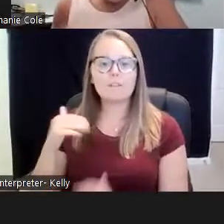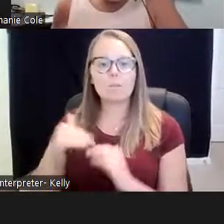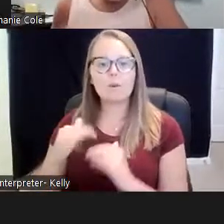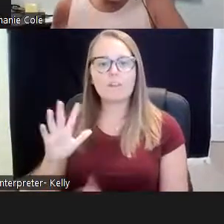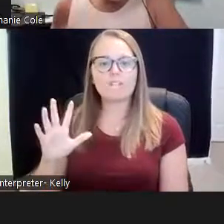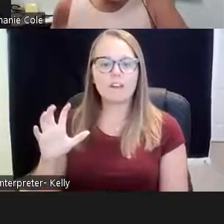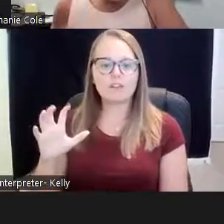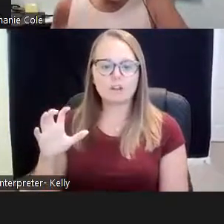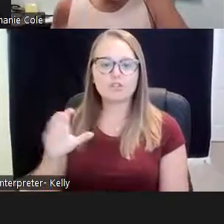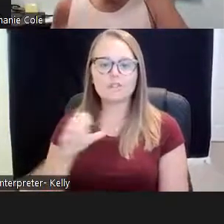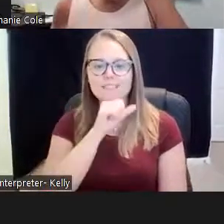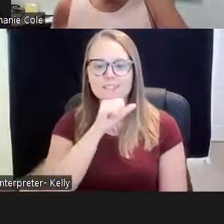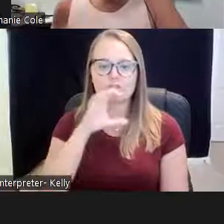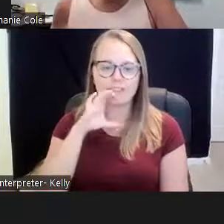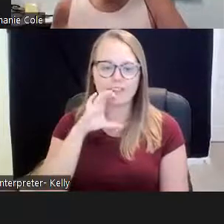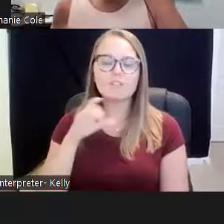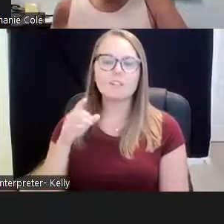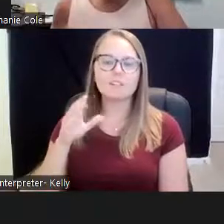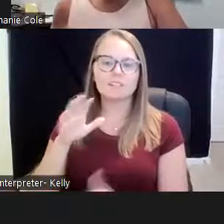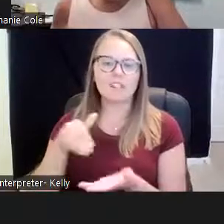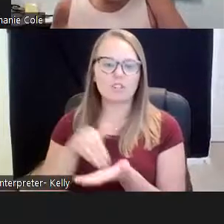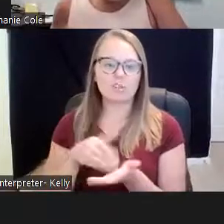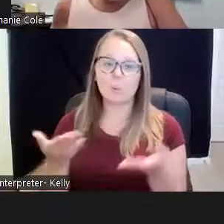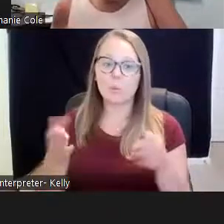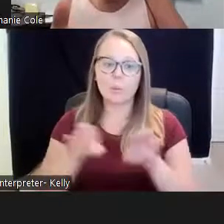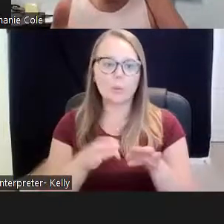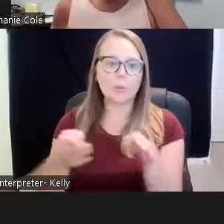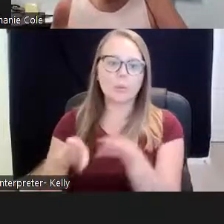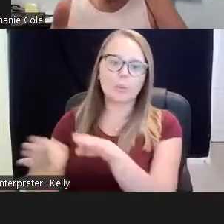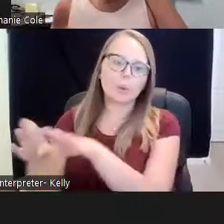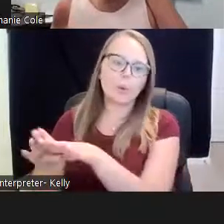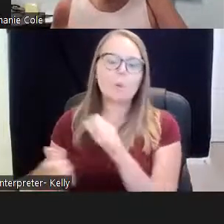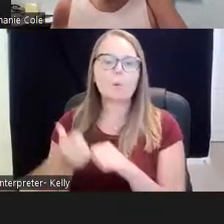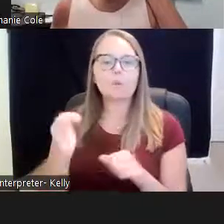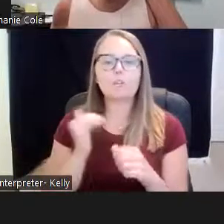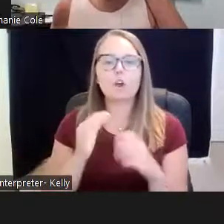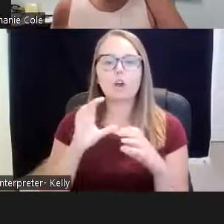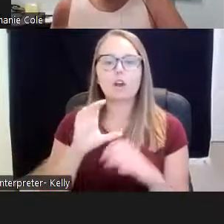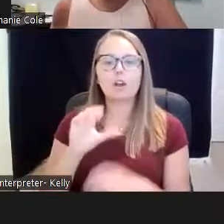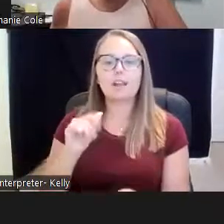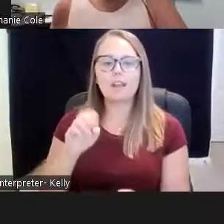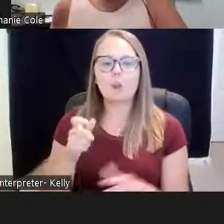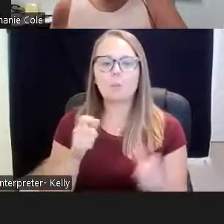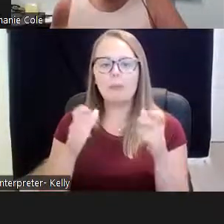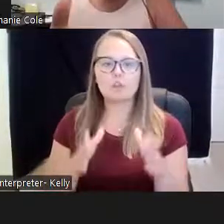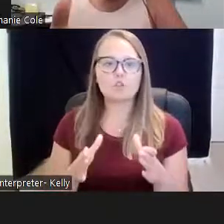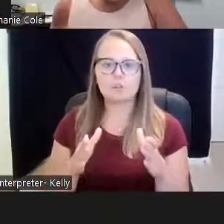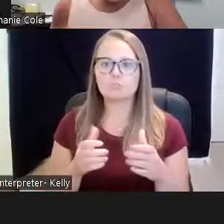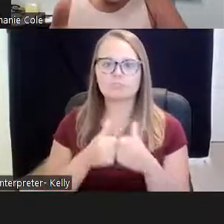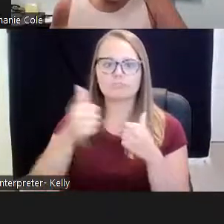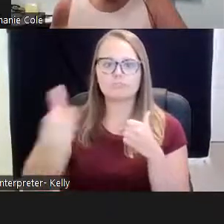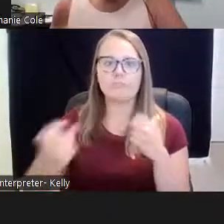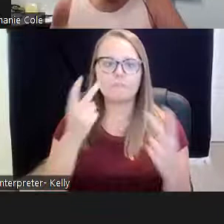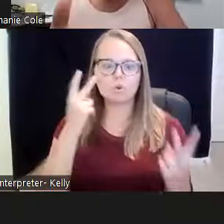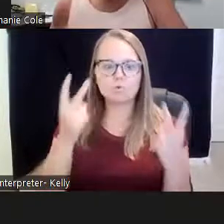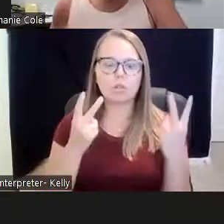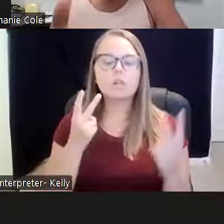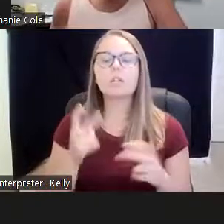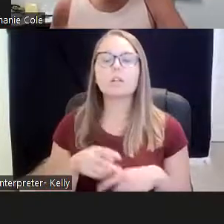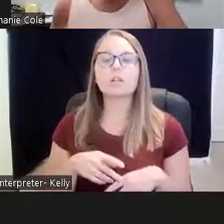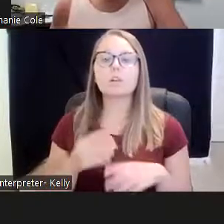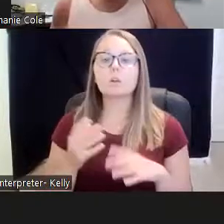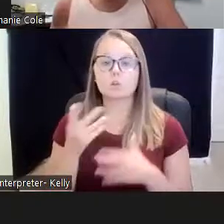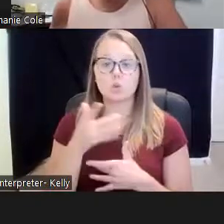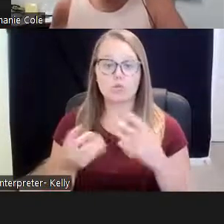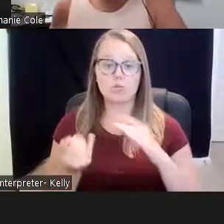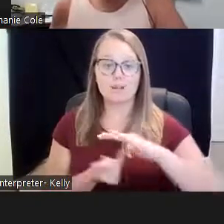500 senior centers, and they would all close, and most of our care management would go virtual. And although social isolation